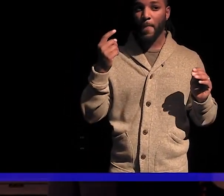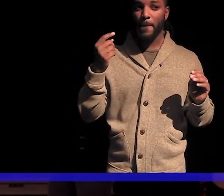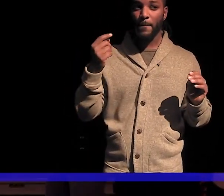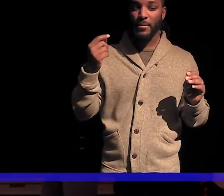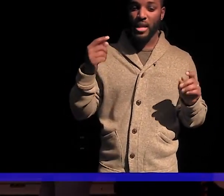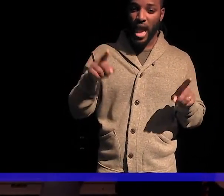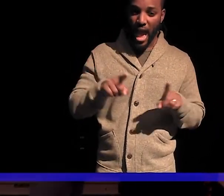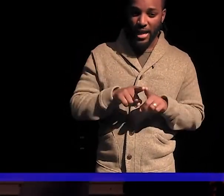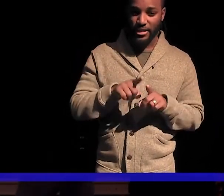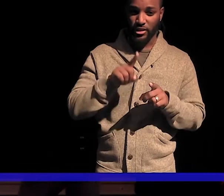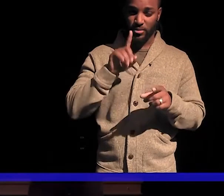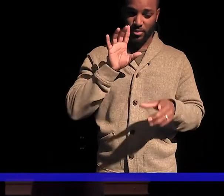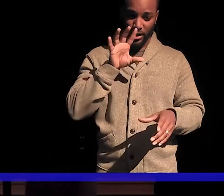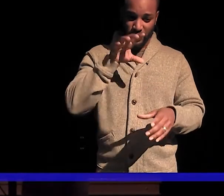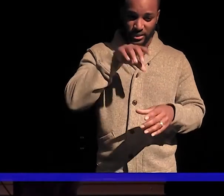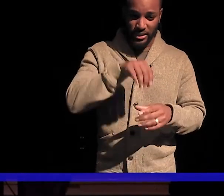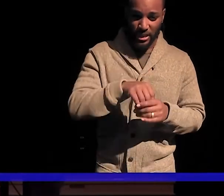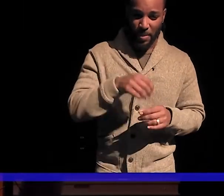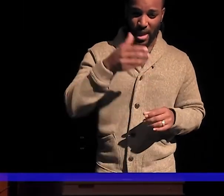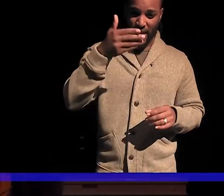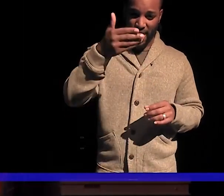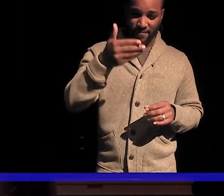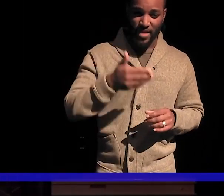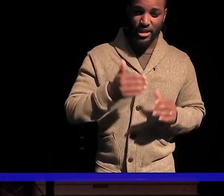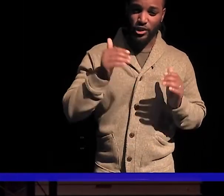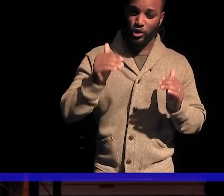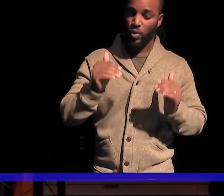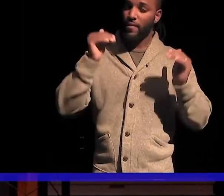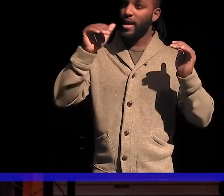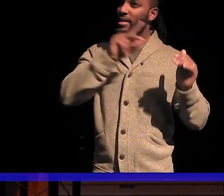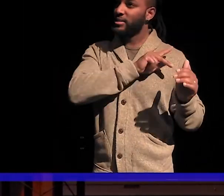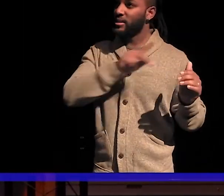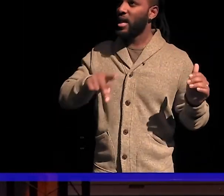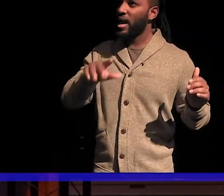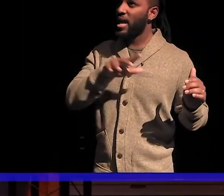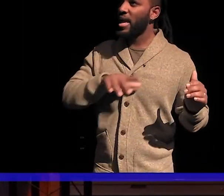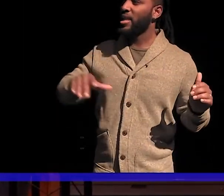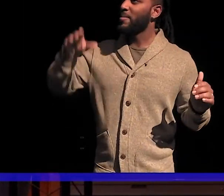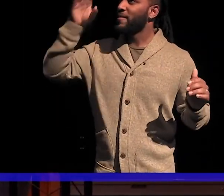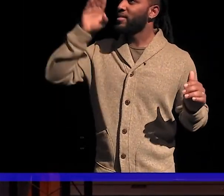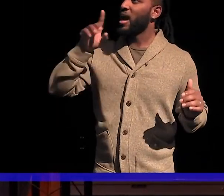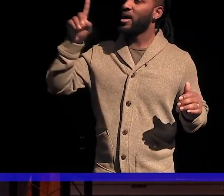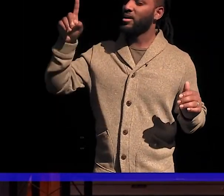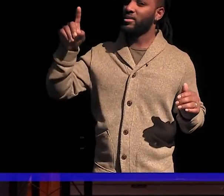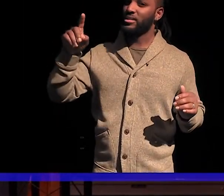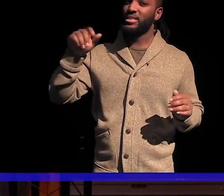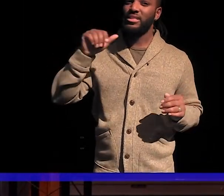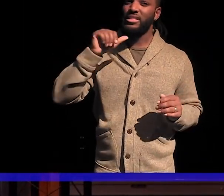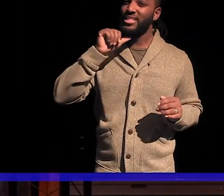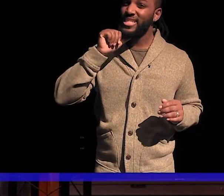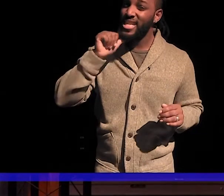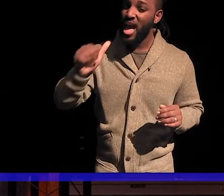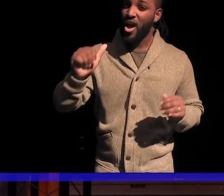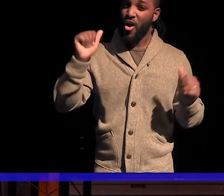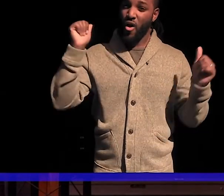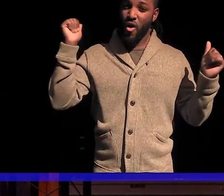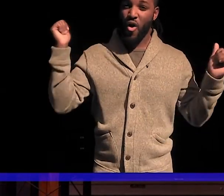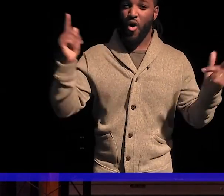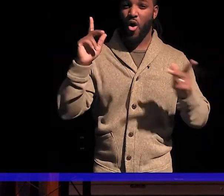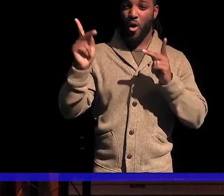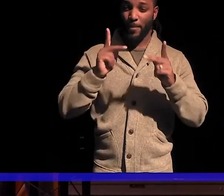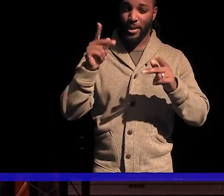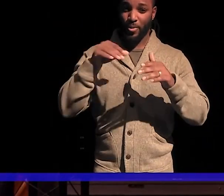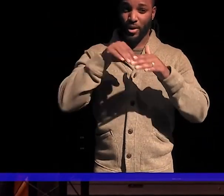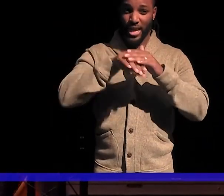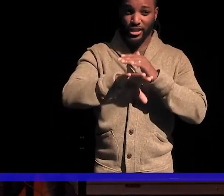participant invited to advance the kingdom of God, we do not all enter the game and stay